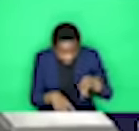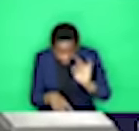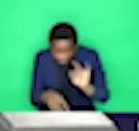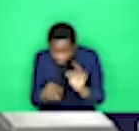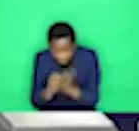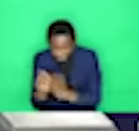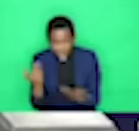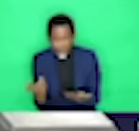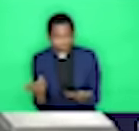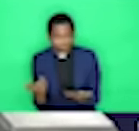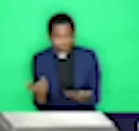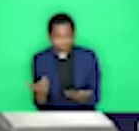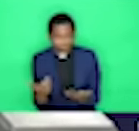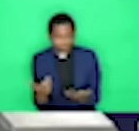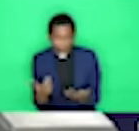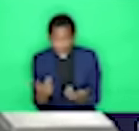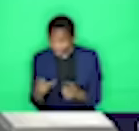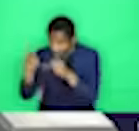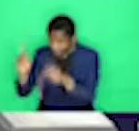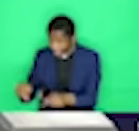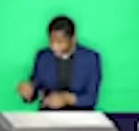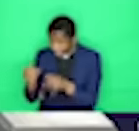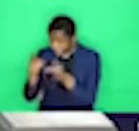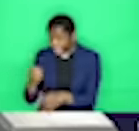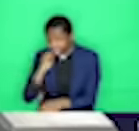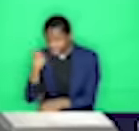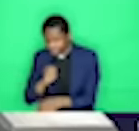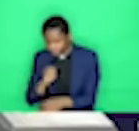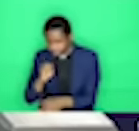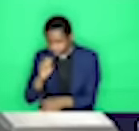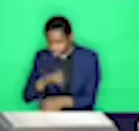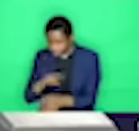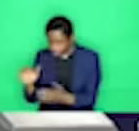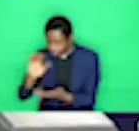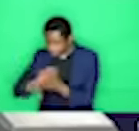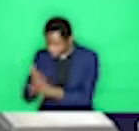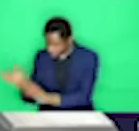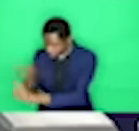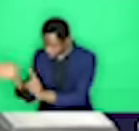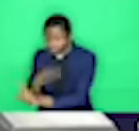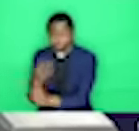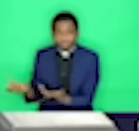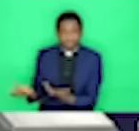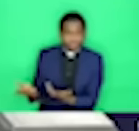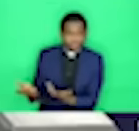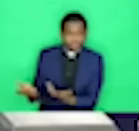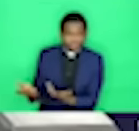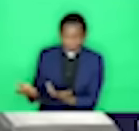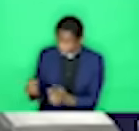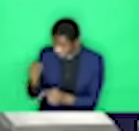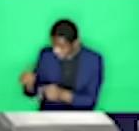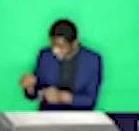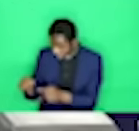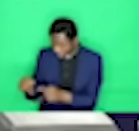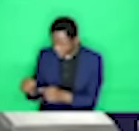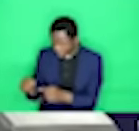And whoever shuns evil becomes a prey. So, and this thing is practically in our workplaces.